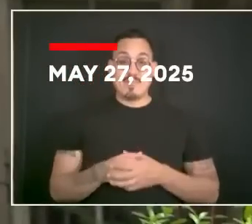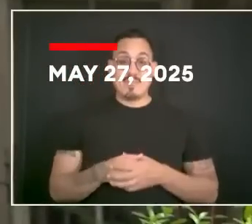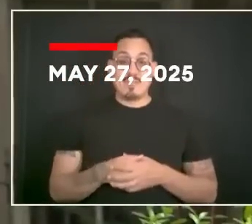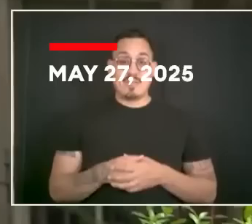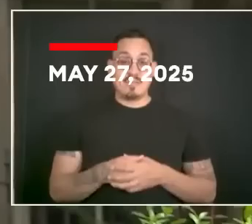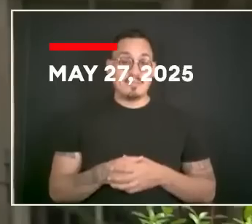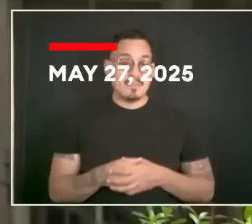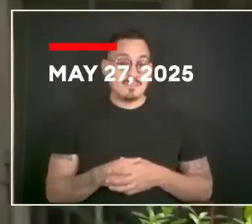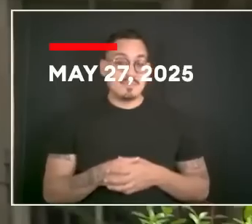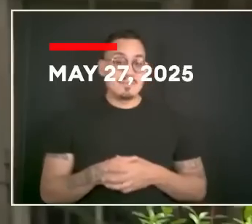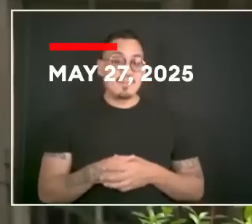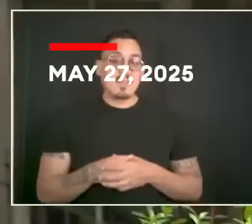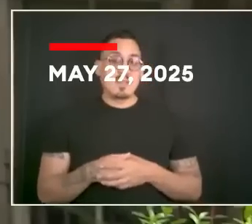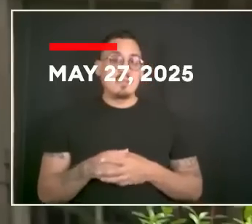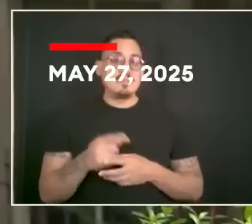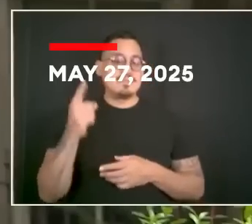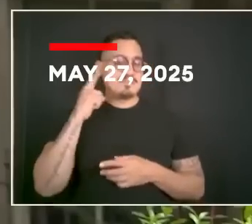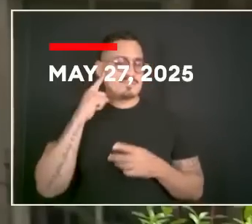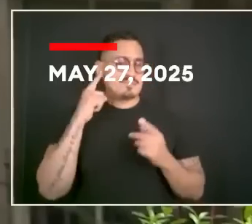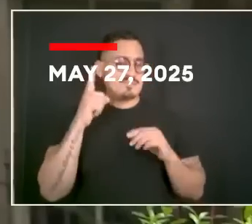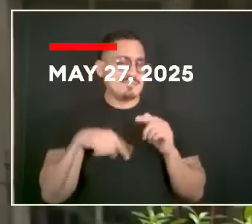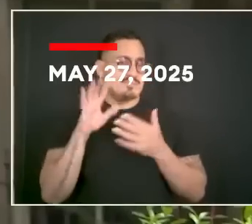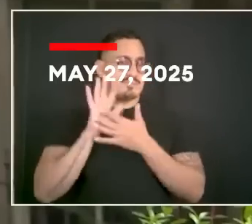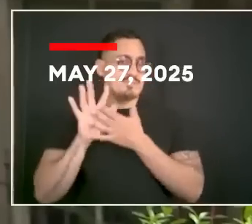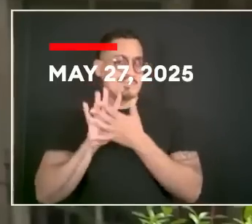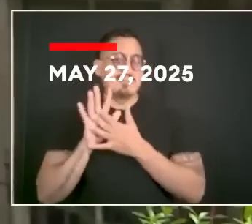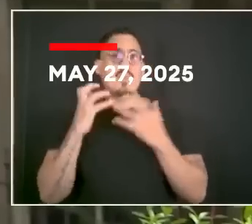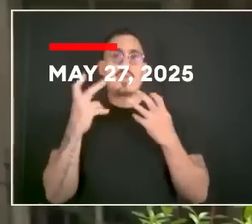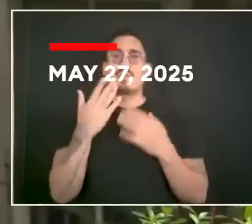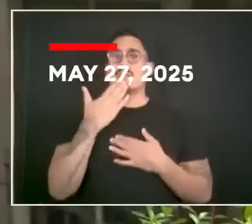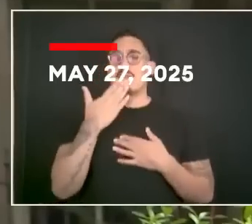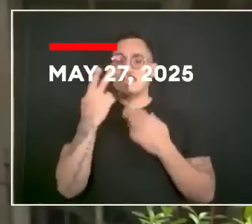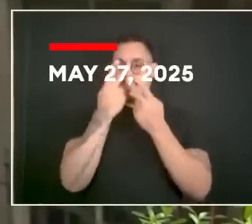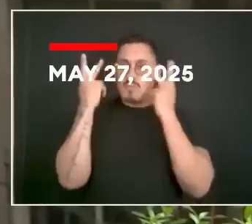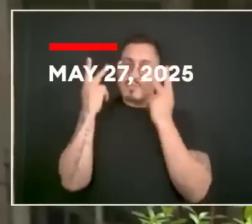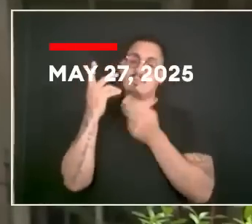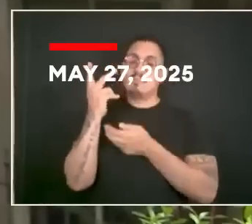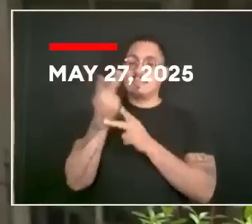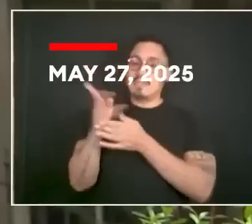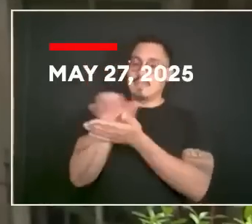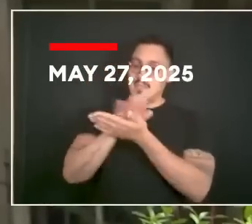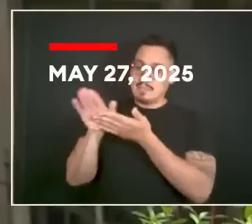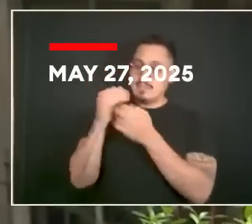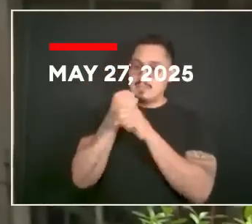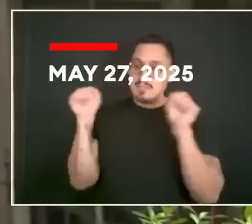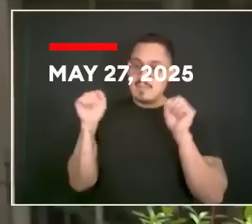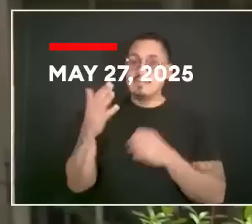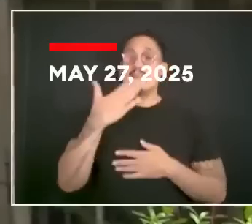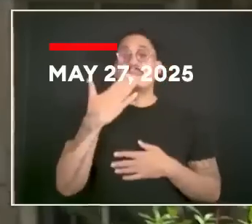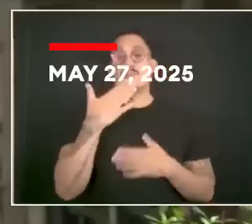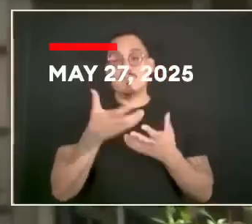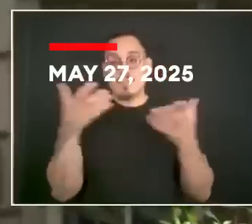So I want to just thank our park crew that's here, to keep our parks clean and safe. Thank you so much. Appreciate you guys.